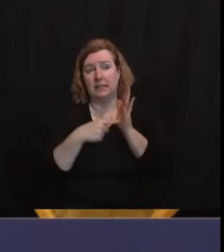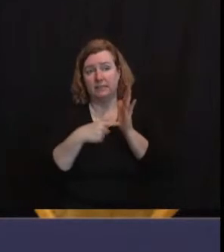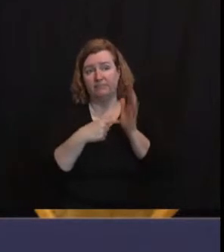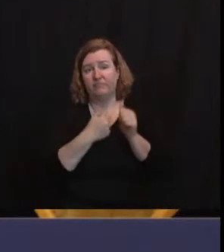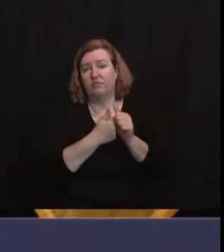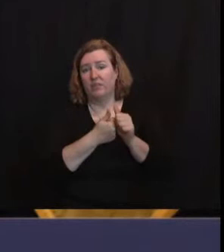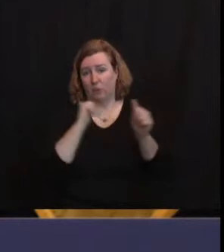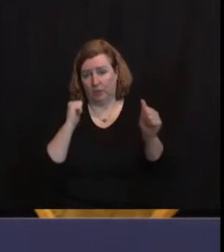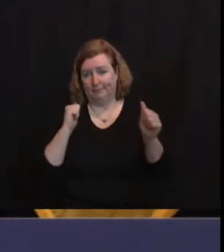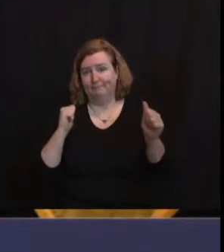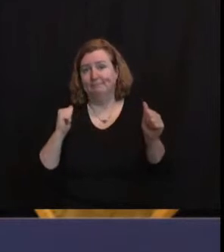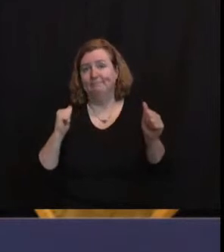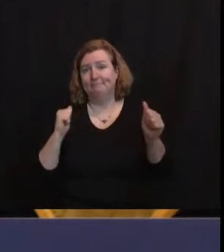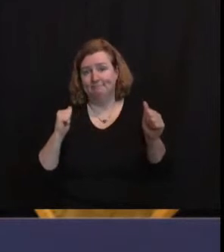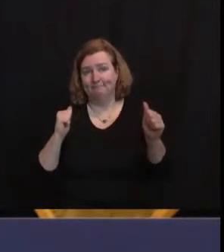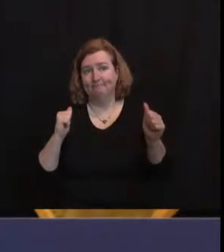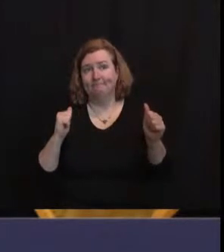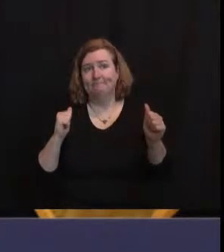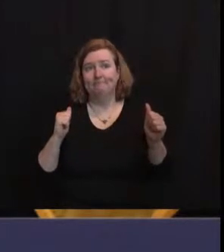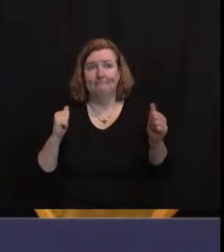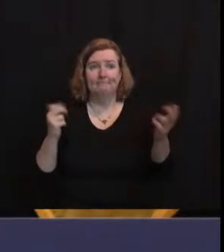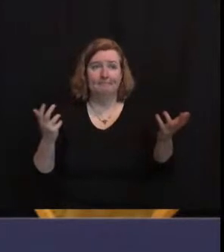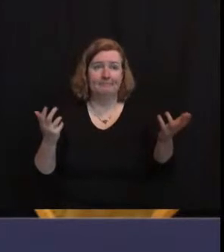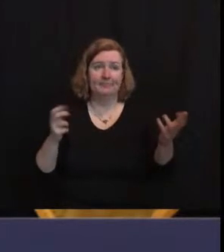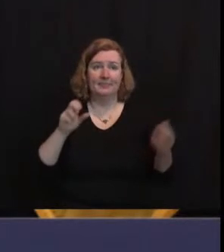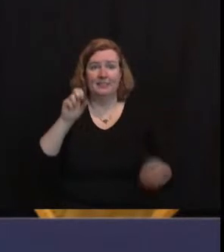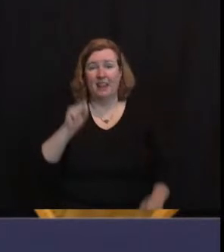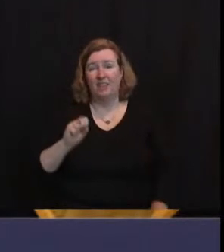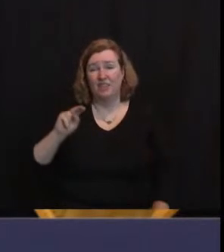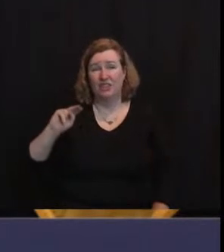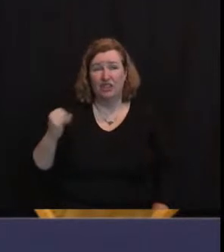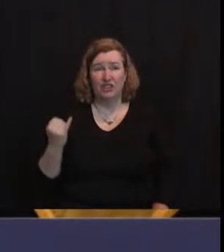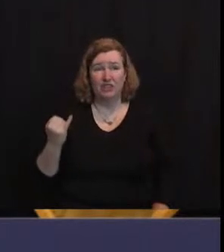Windport, SDA projects.